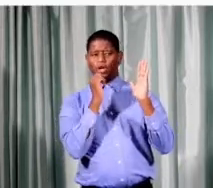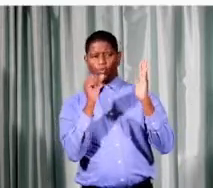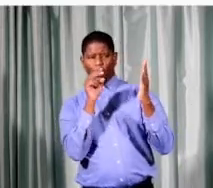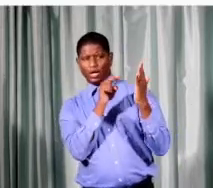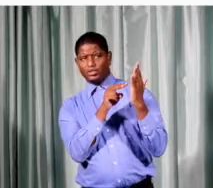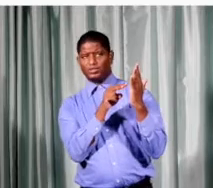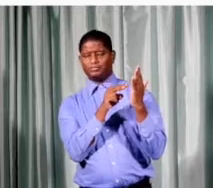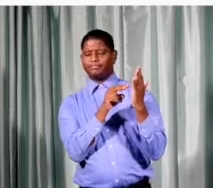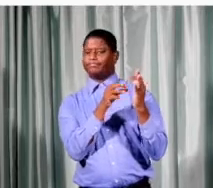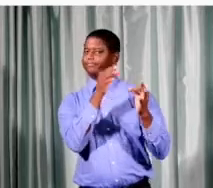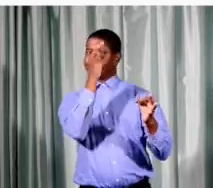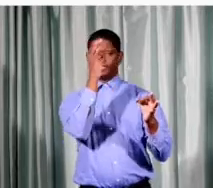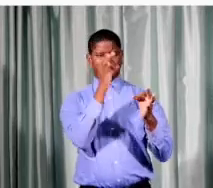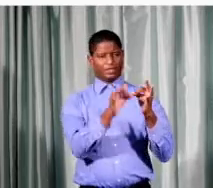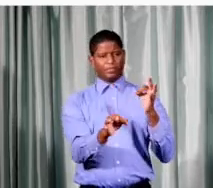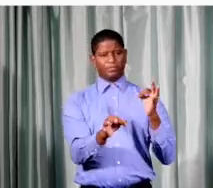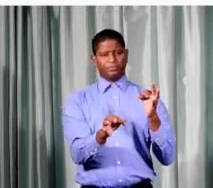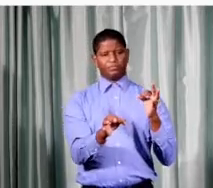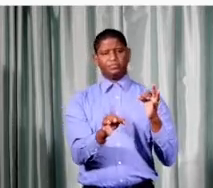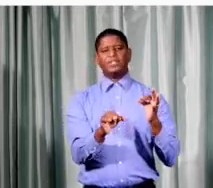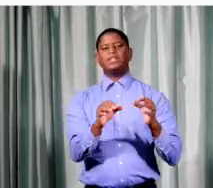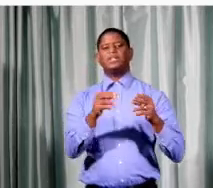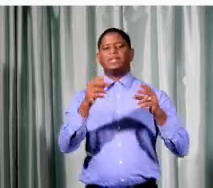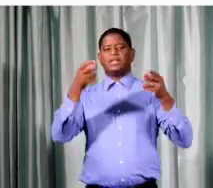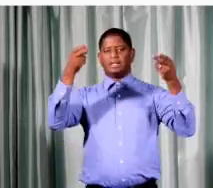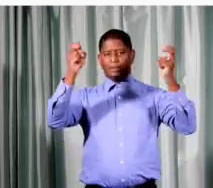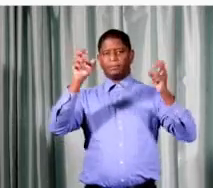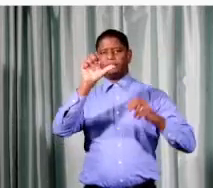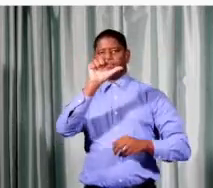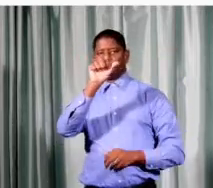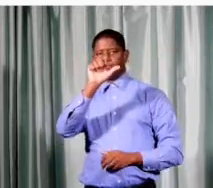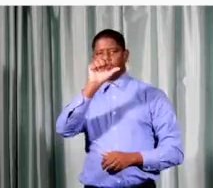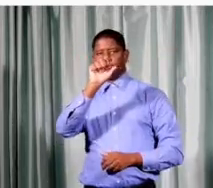Assets are things you own.